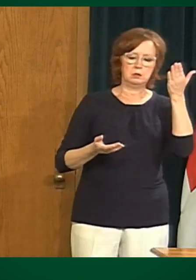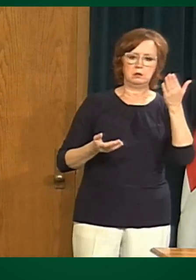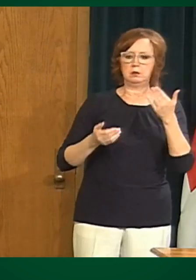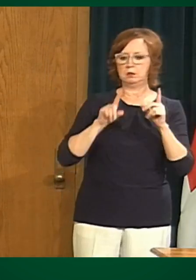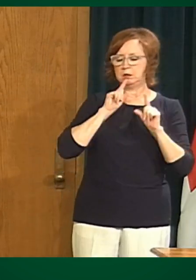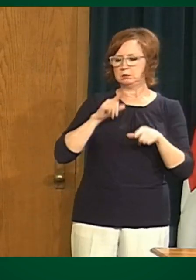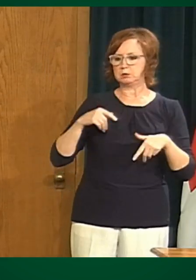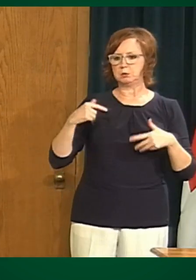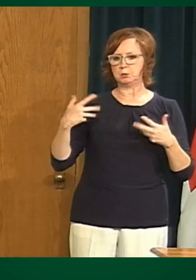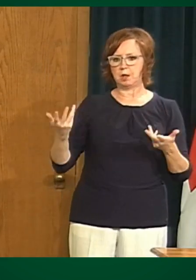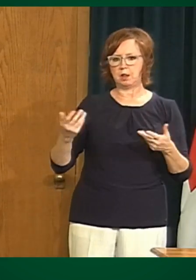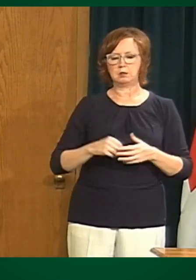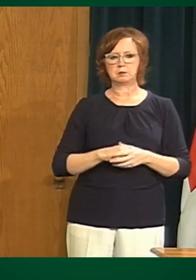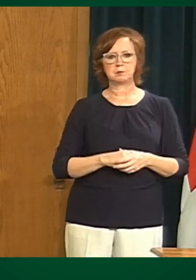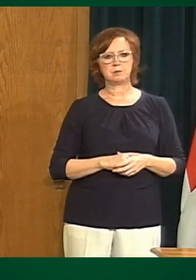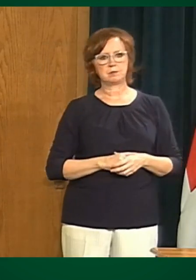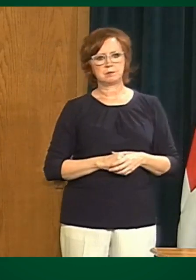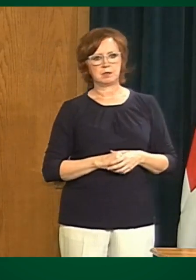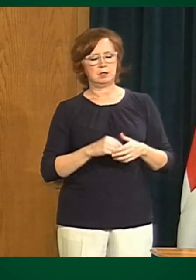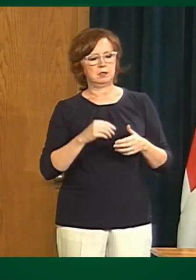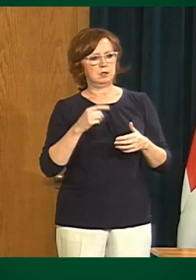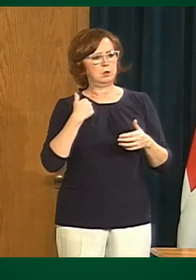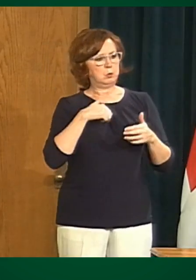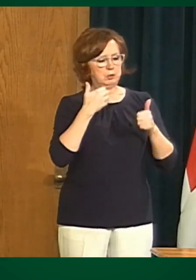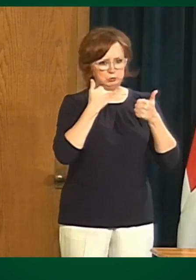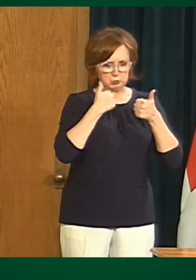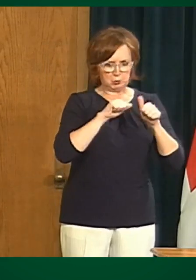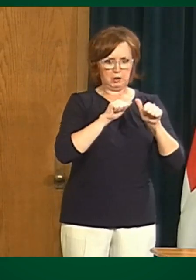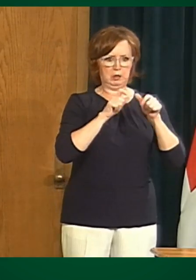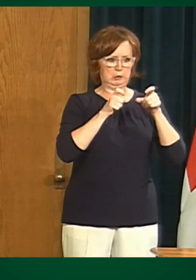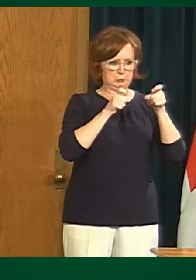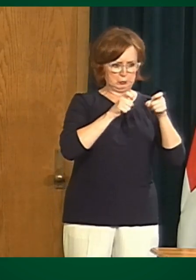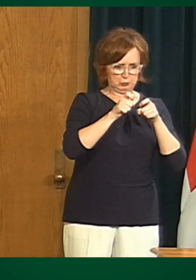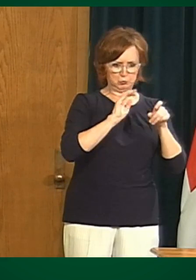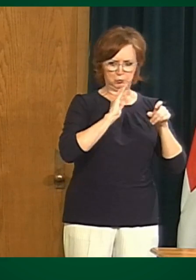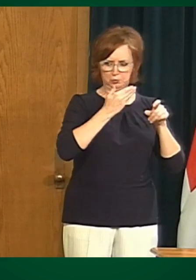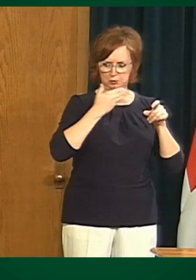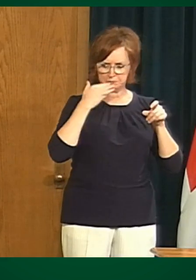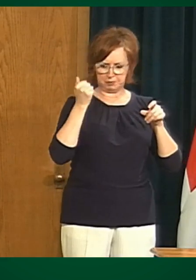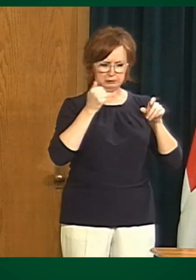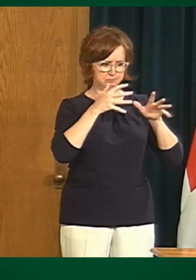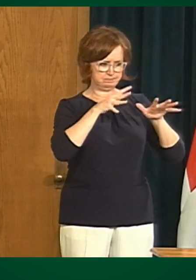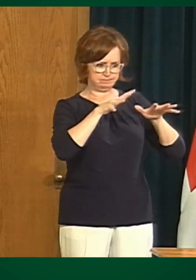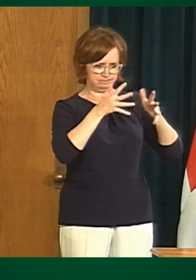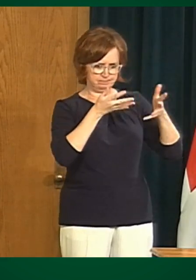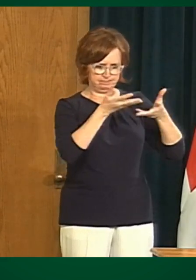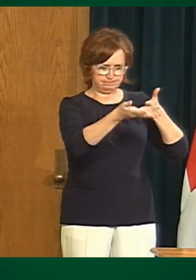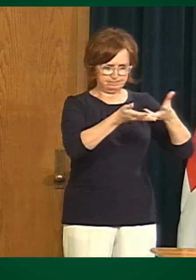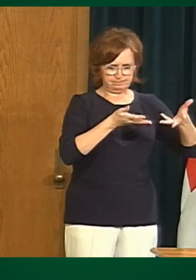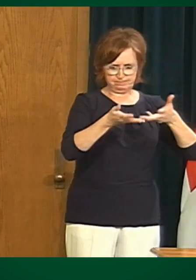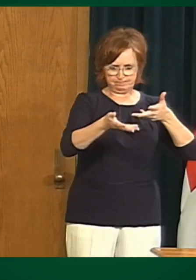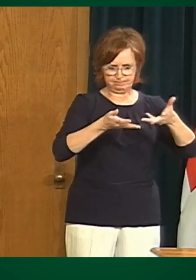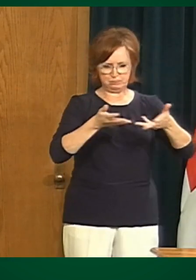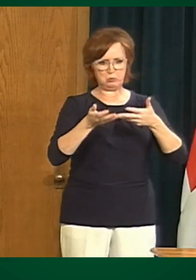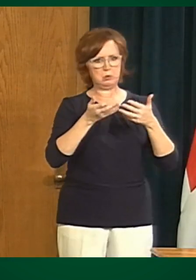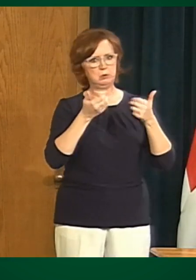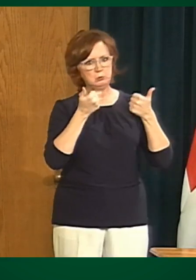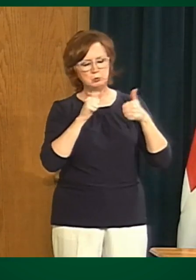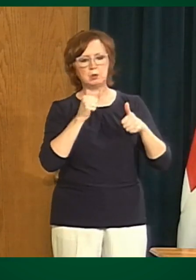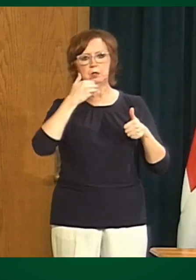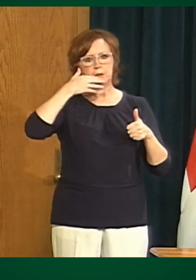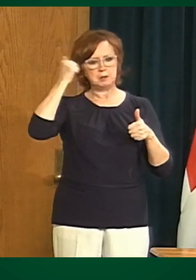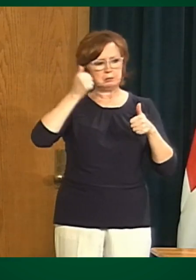control the situation, and the hope is always that you will